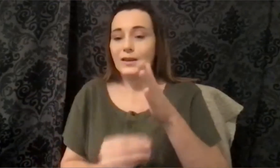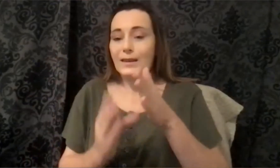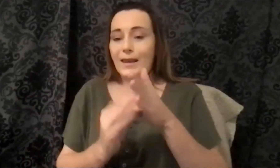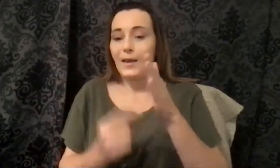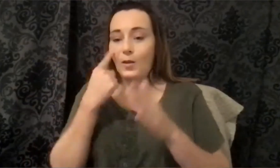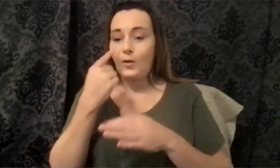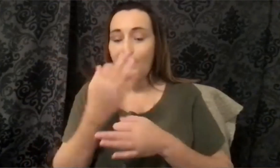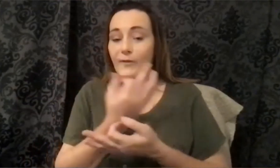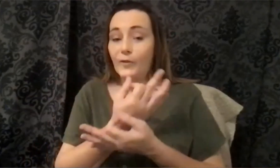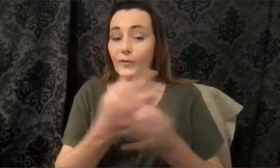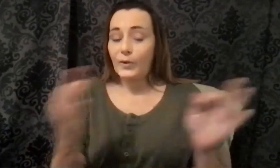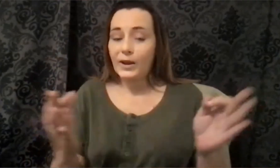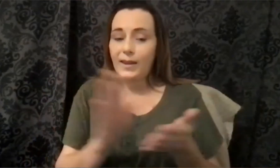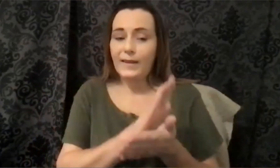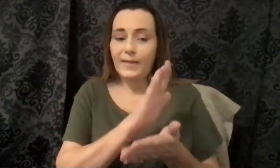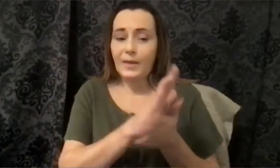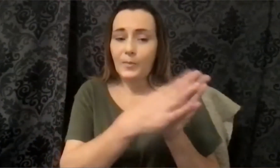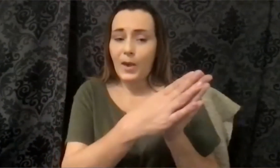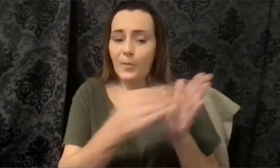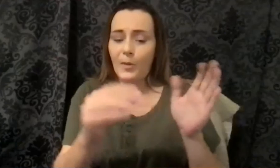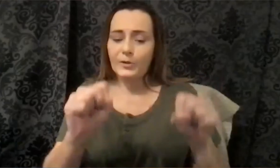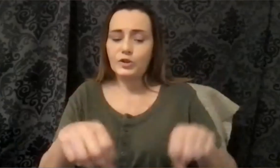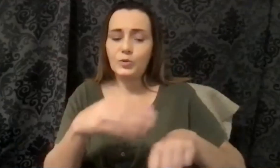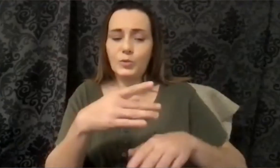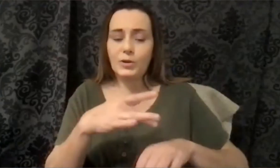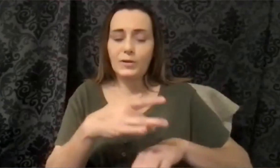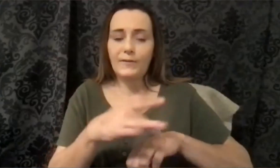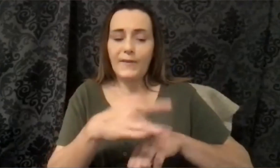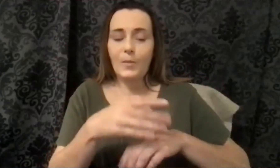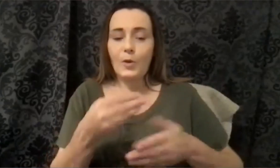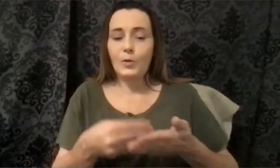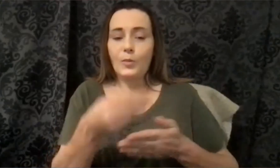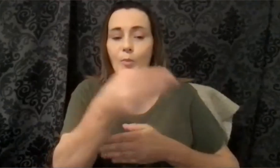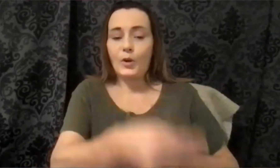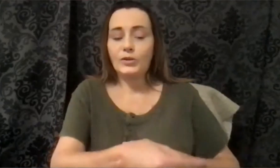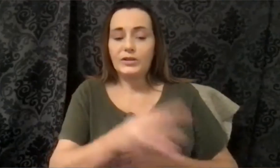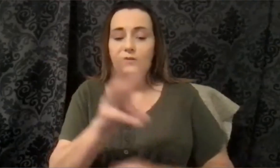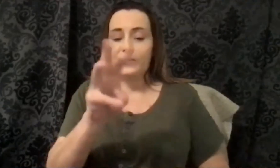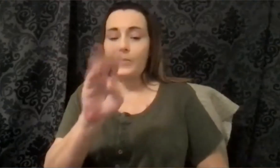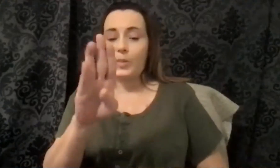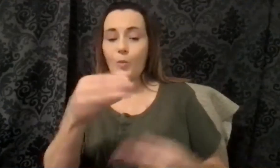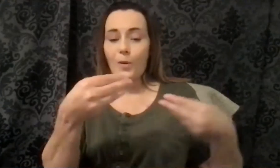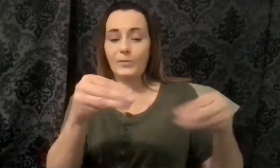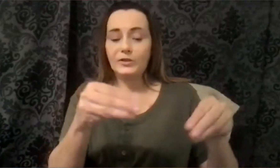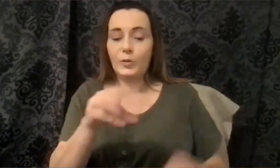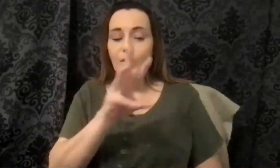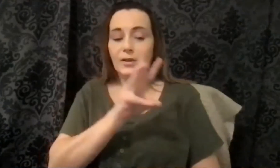and the paper copies are available to purchase from the web store at